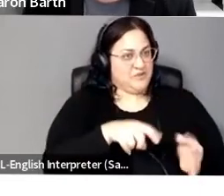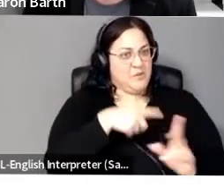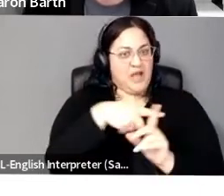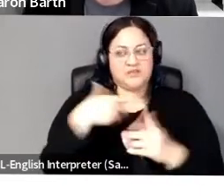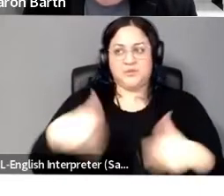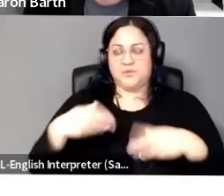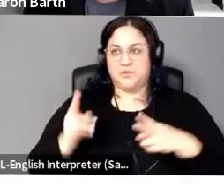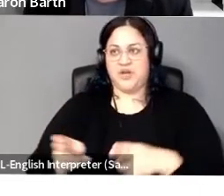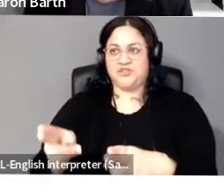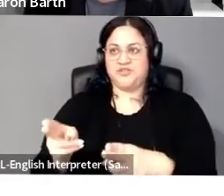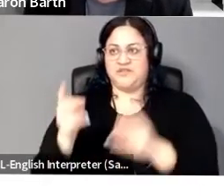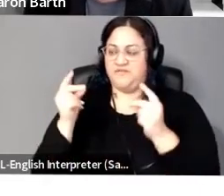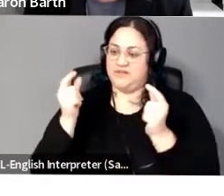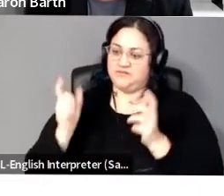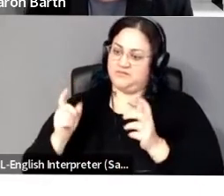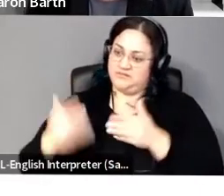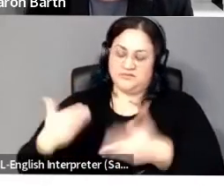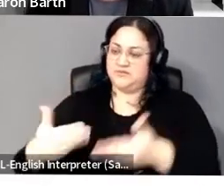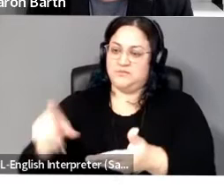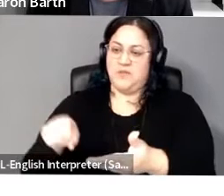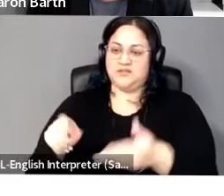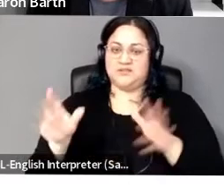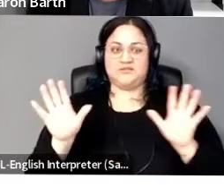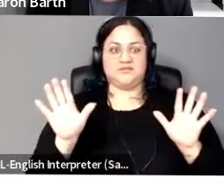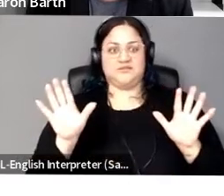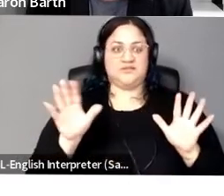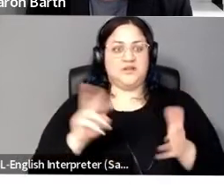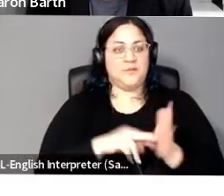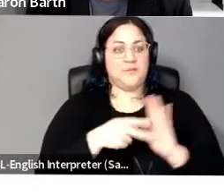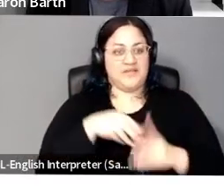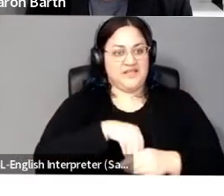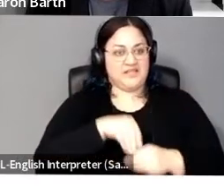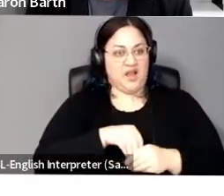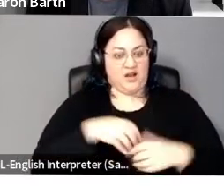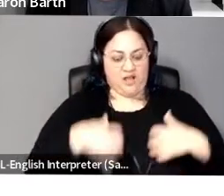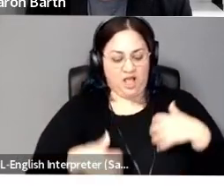we get put in a fight or flight situation.